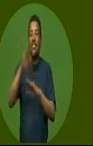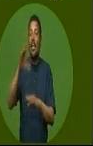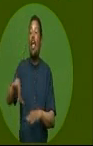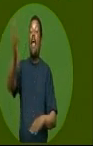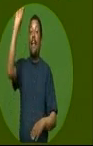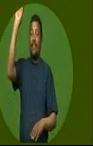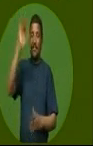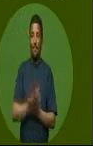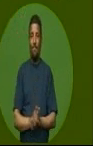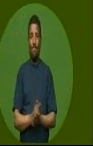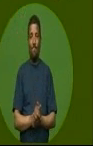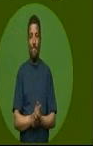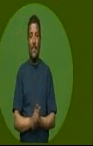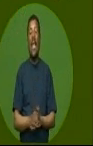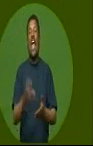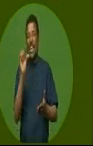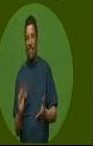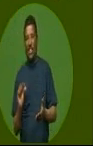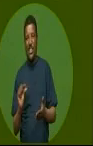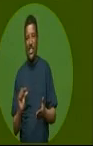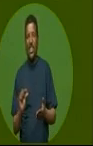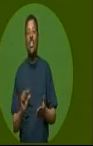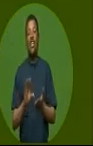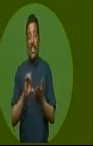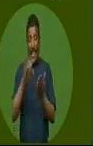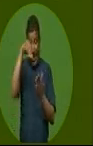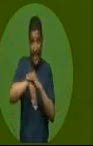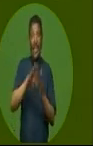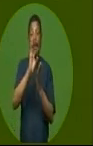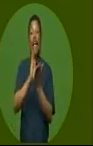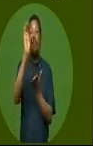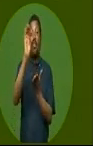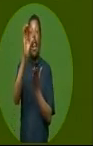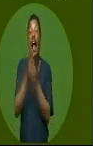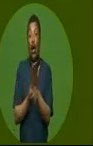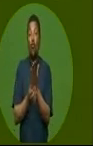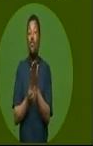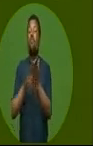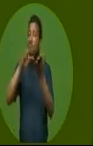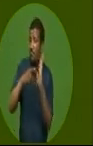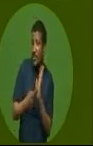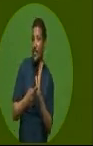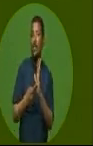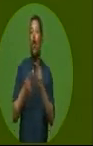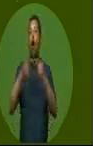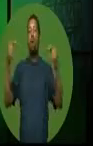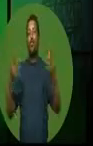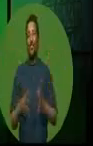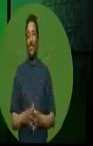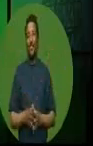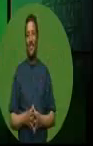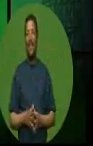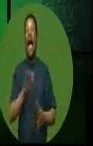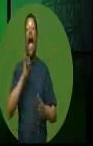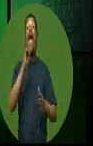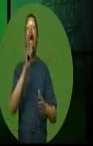earnings. A deficit in capital account implies just the opposite. I